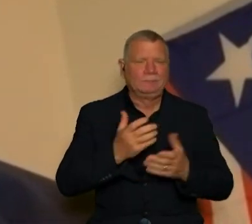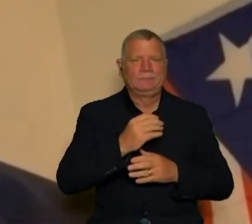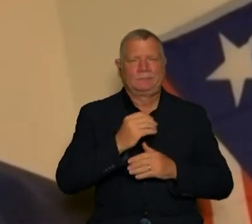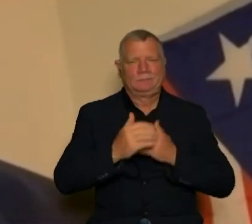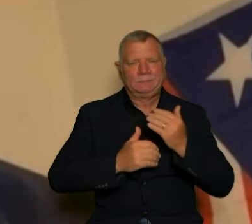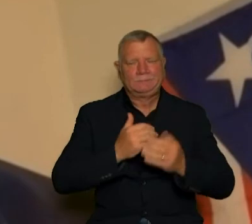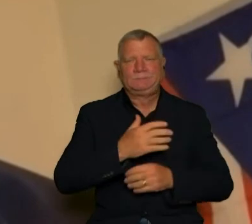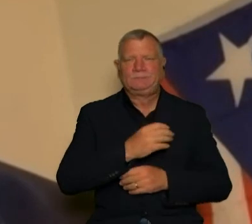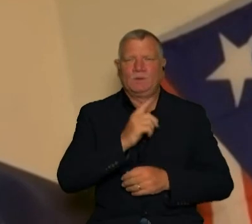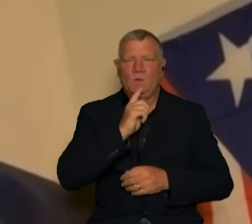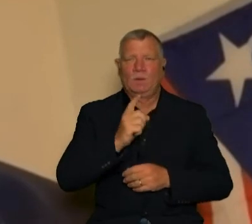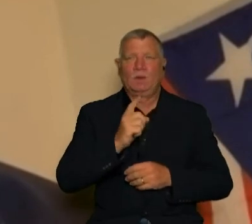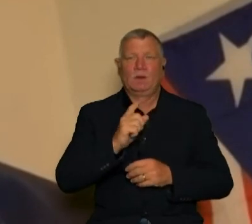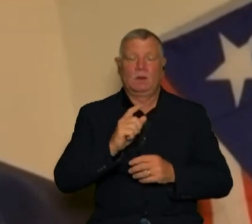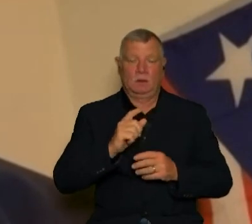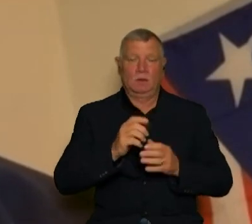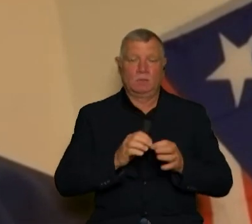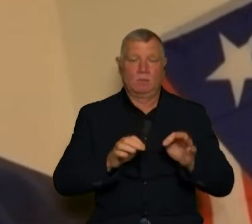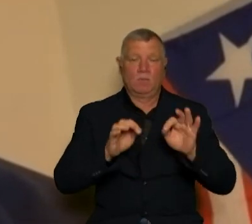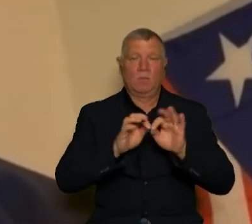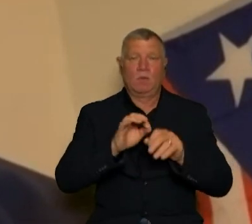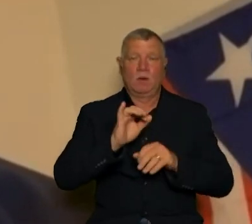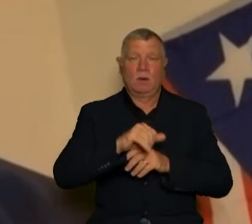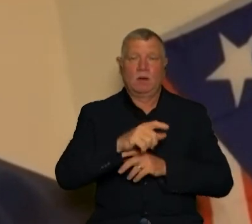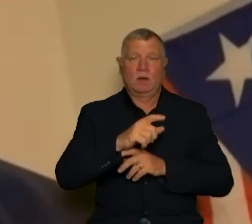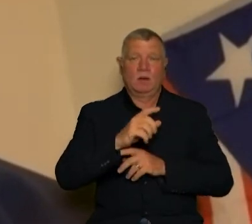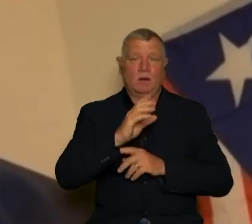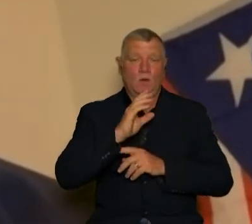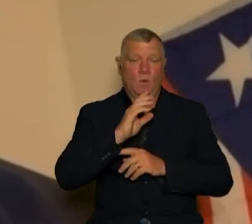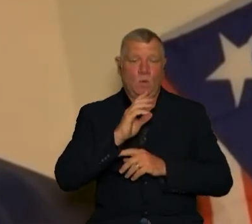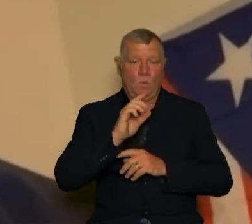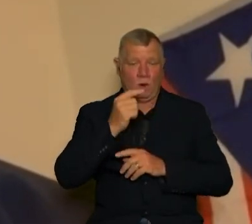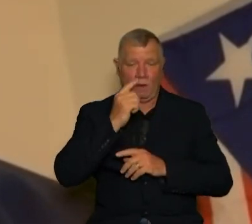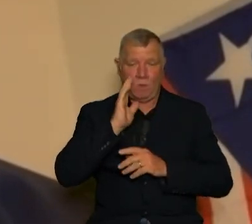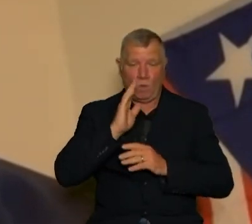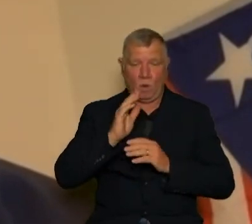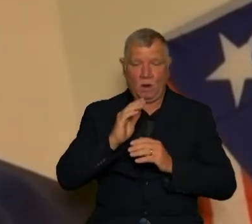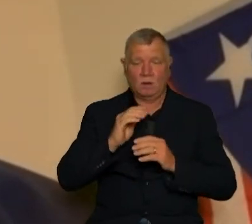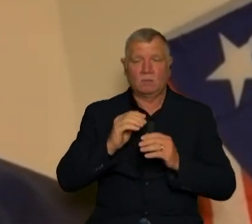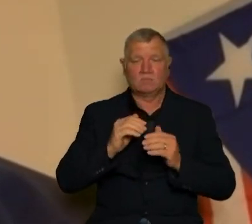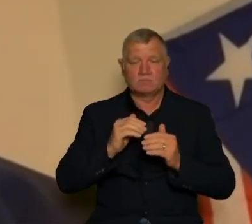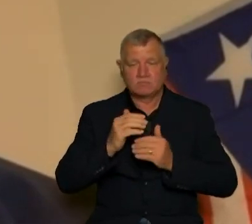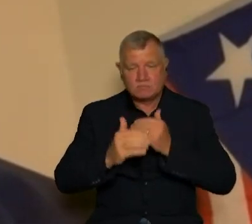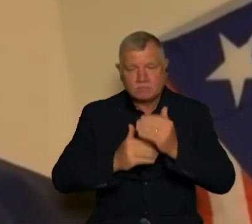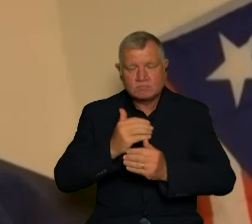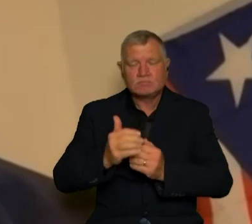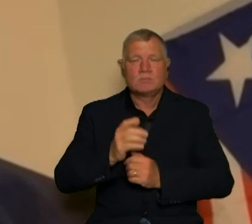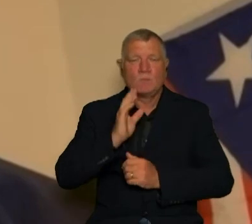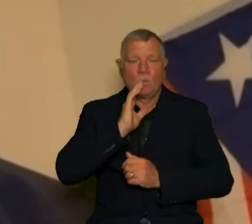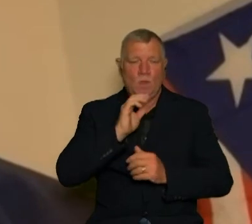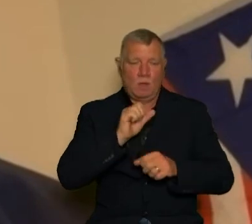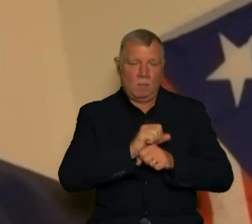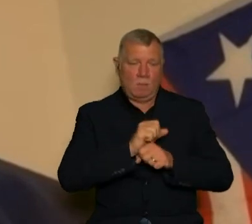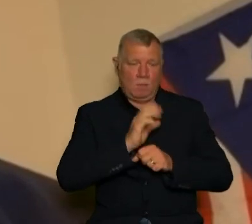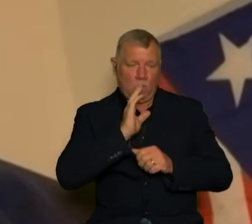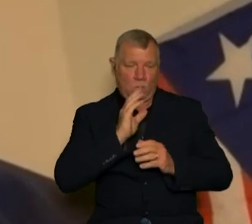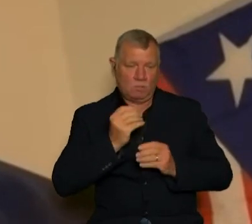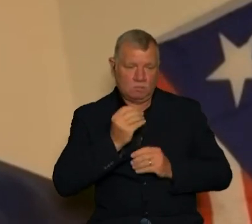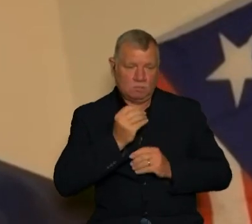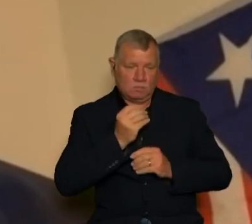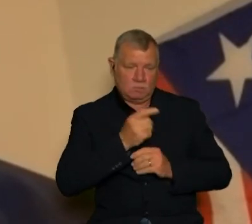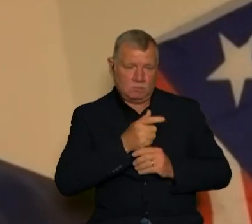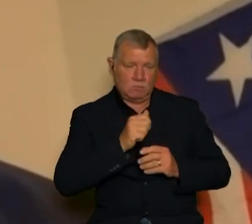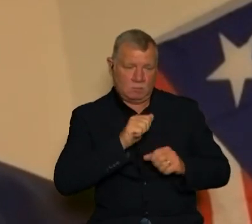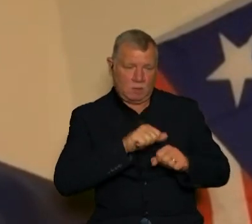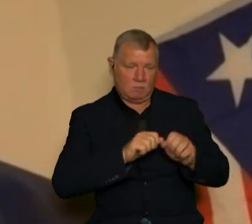and so forth. And what's really critical when government starts operating back within its means, that those employees are addressed and have the